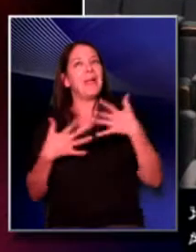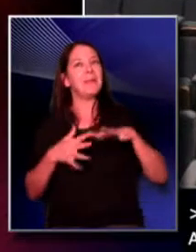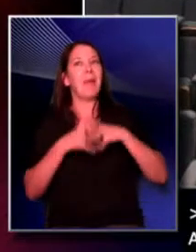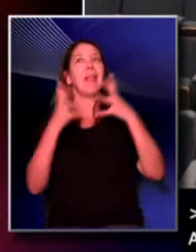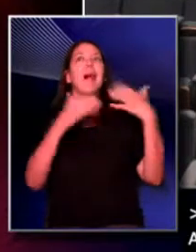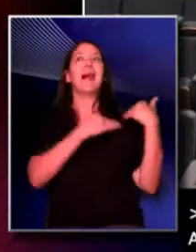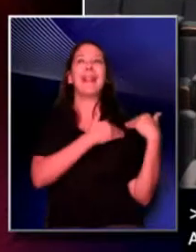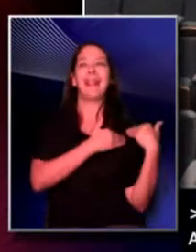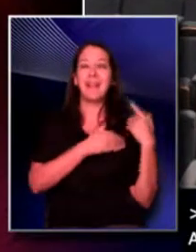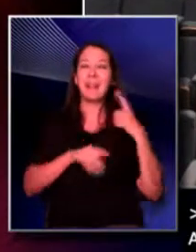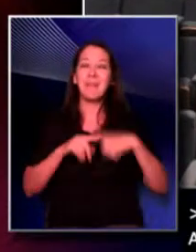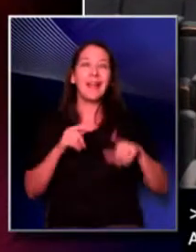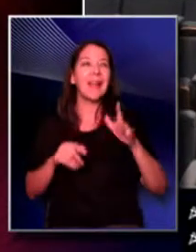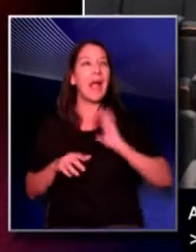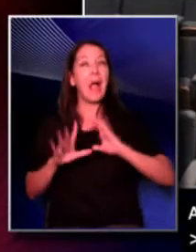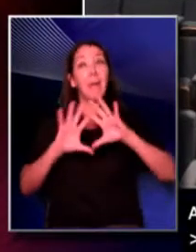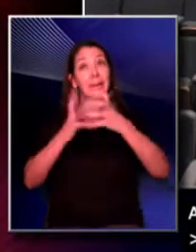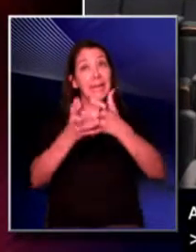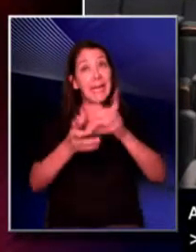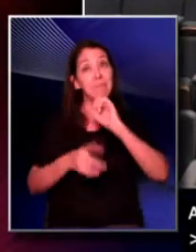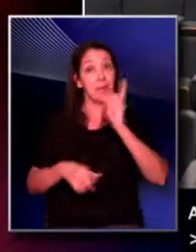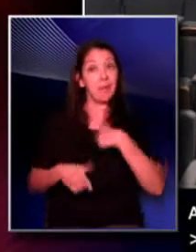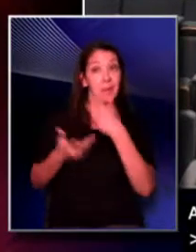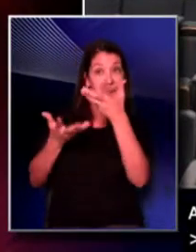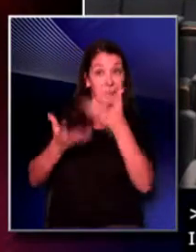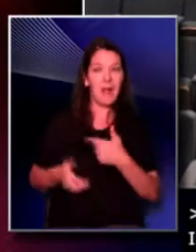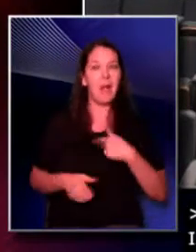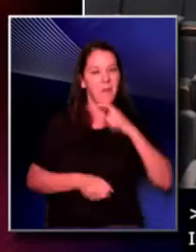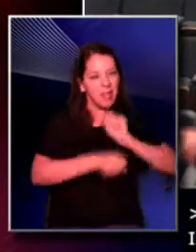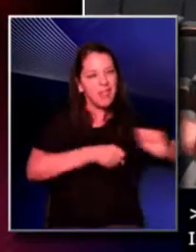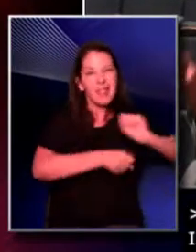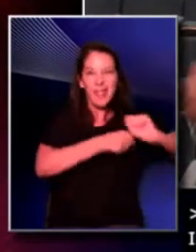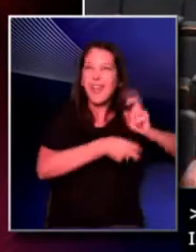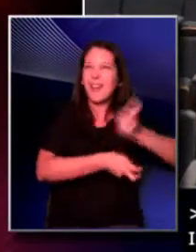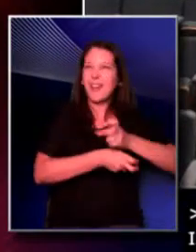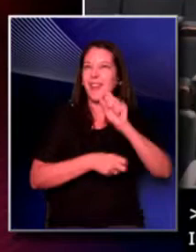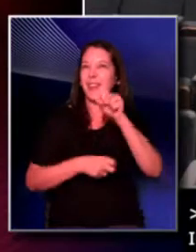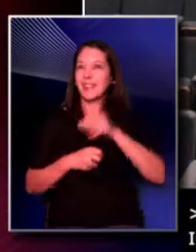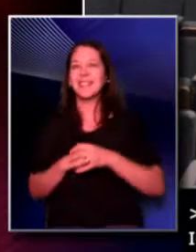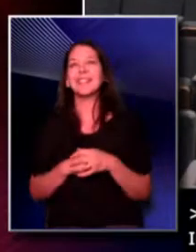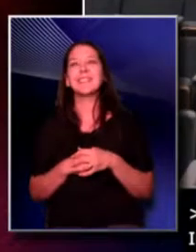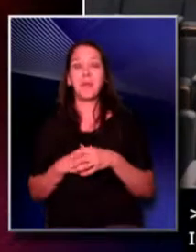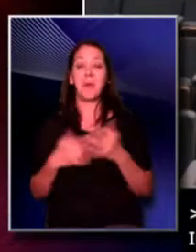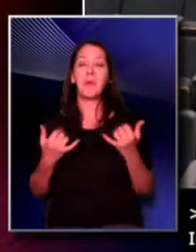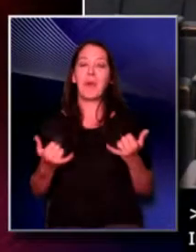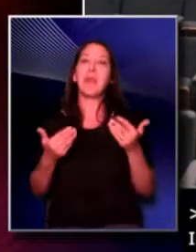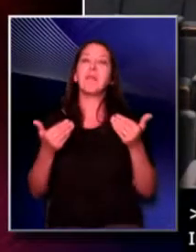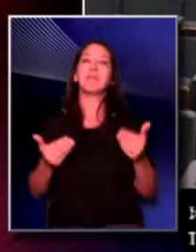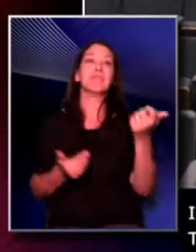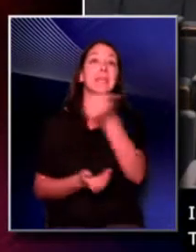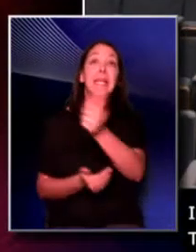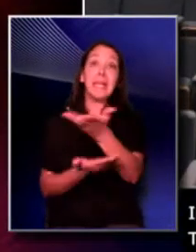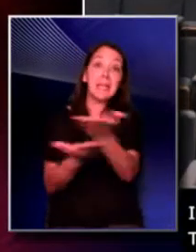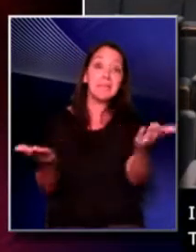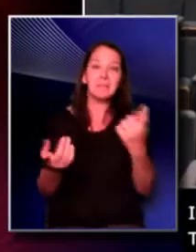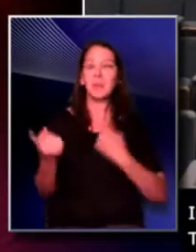my team to do it, they'll try their hardest, let me tell you. Anyway, at this time, I'd like to entertain any questions the board may have.